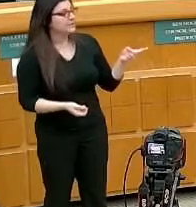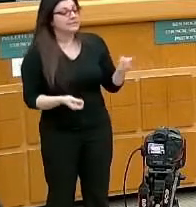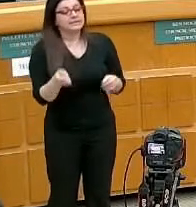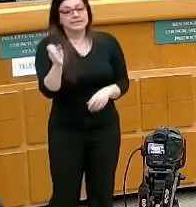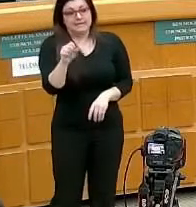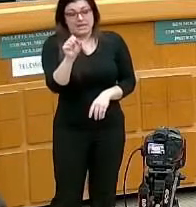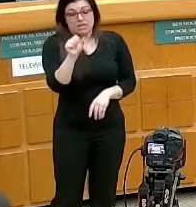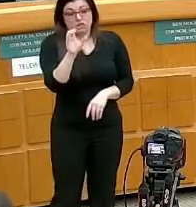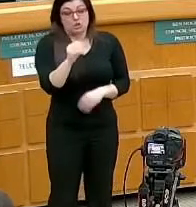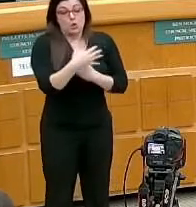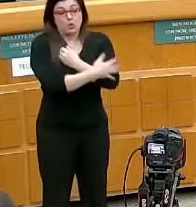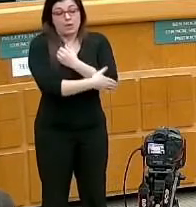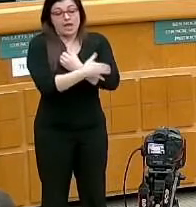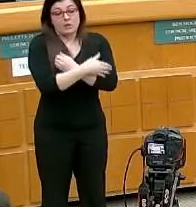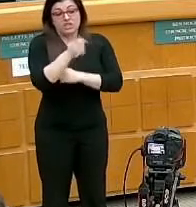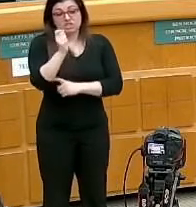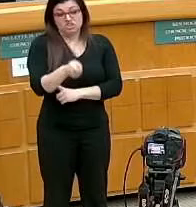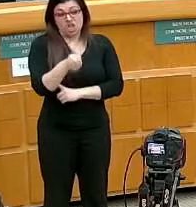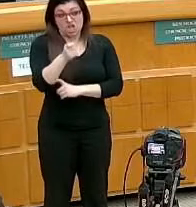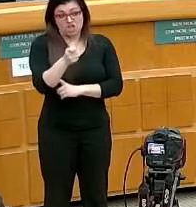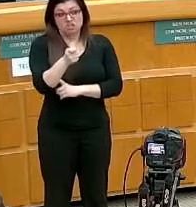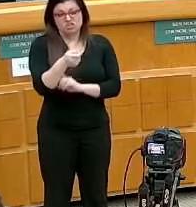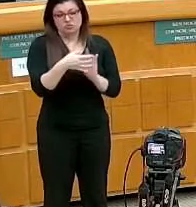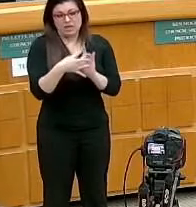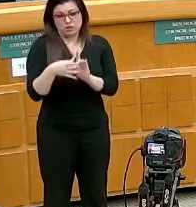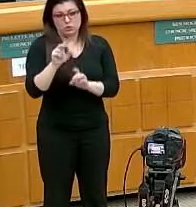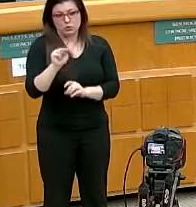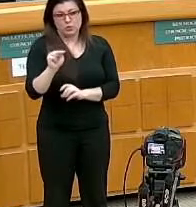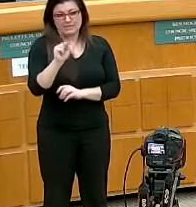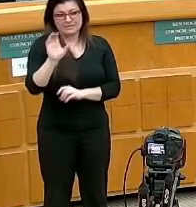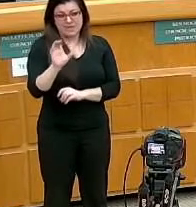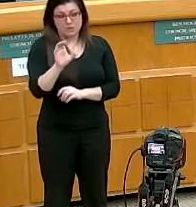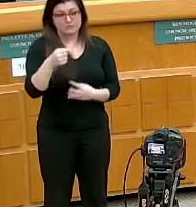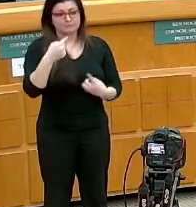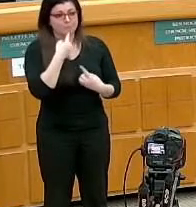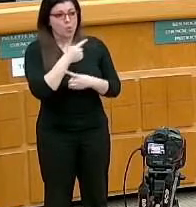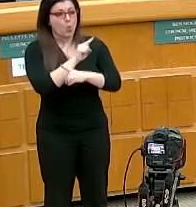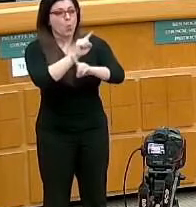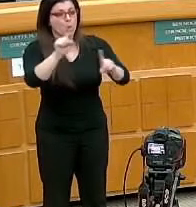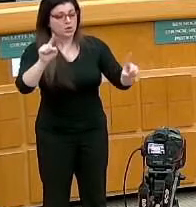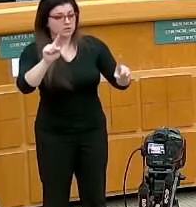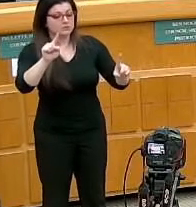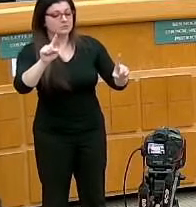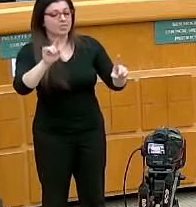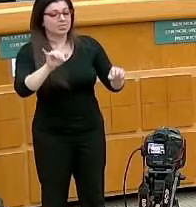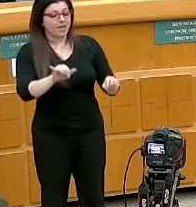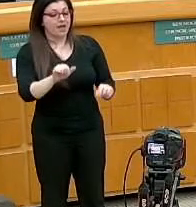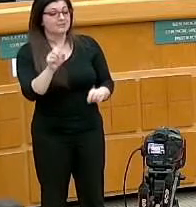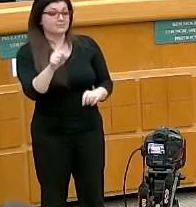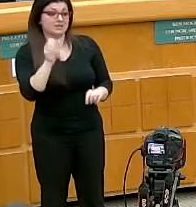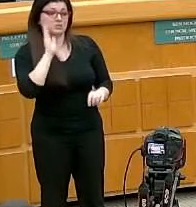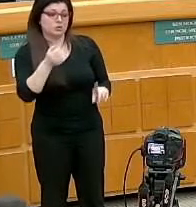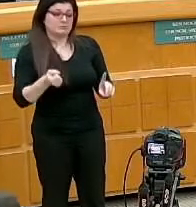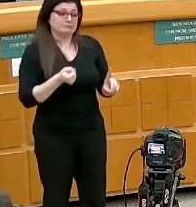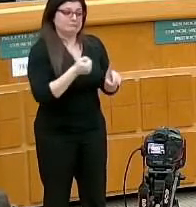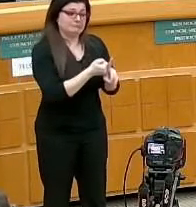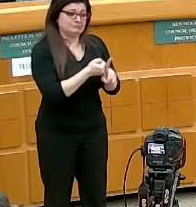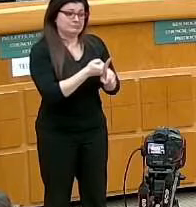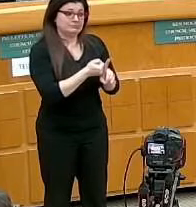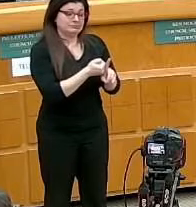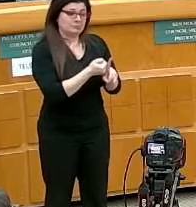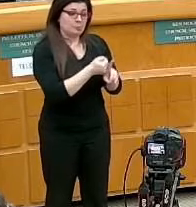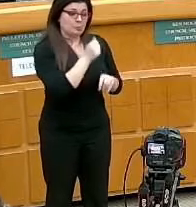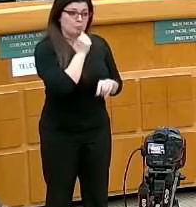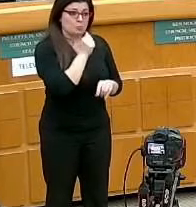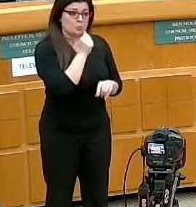the county judge for Nueces County has put an order in place that impacts private golf courses, and she has put an order in